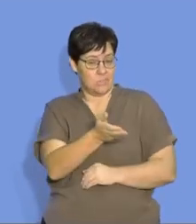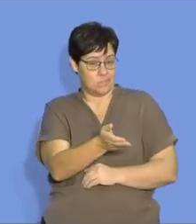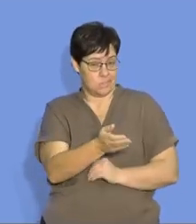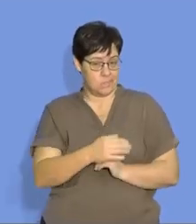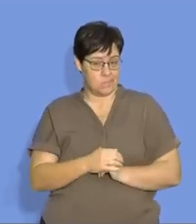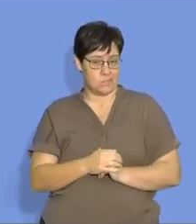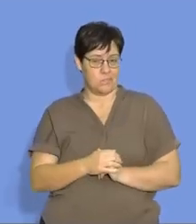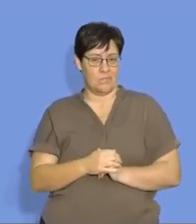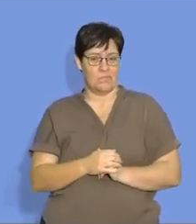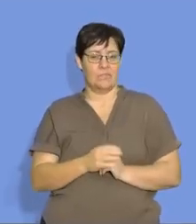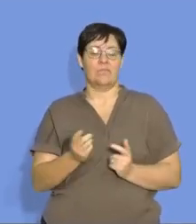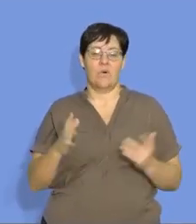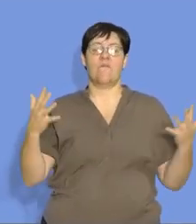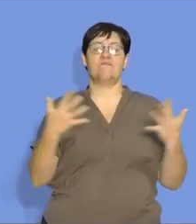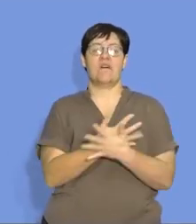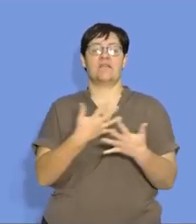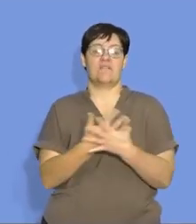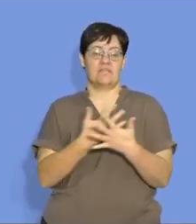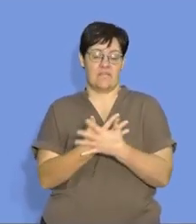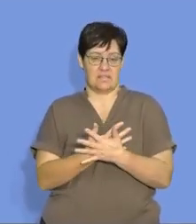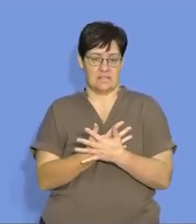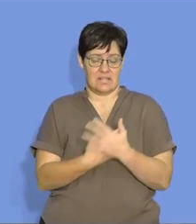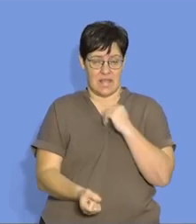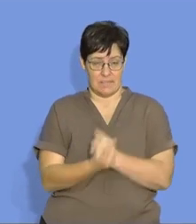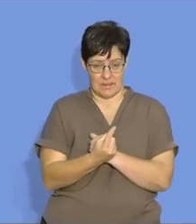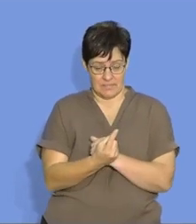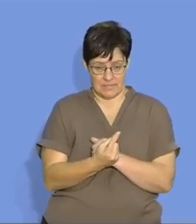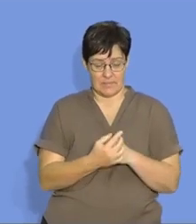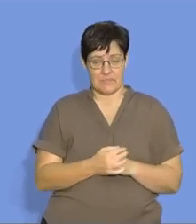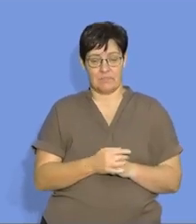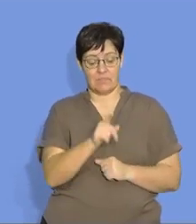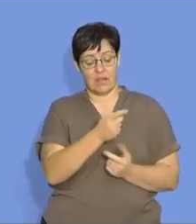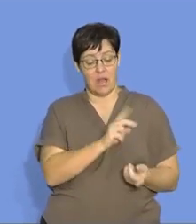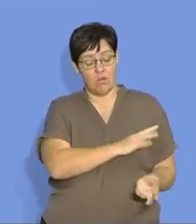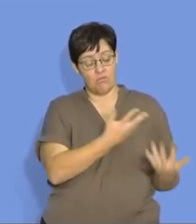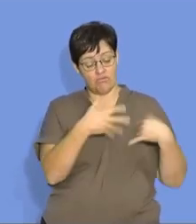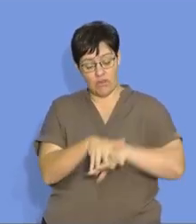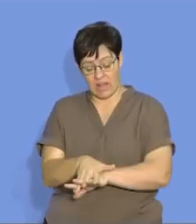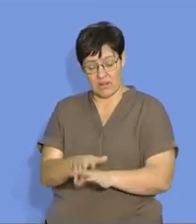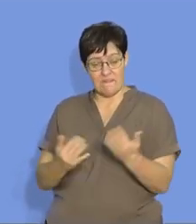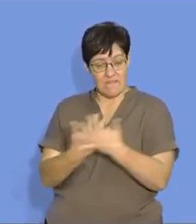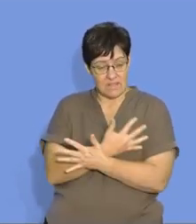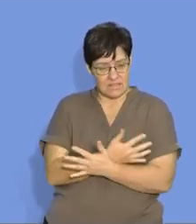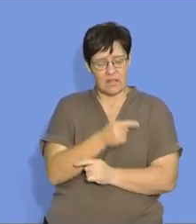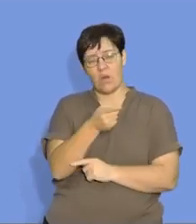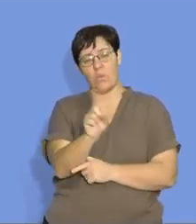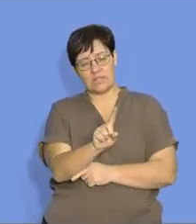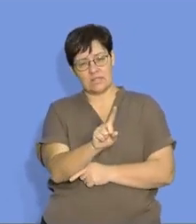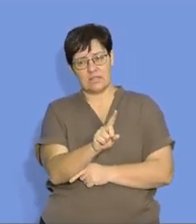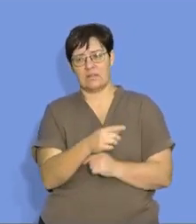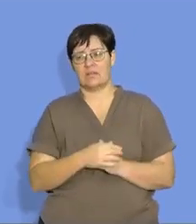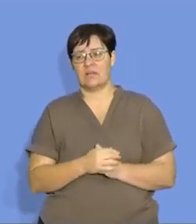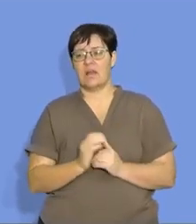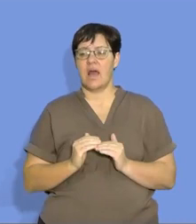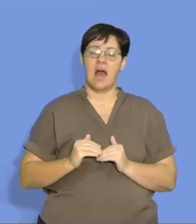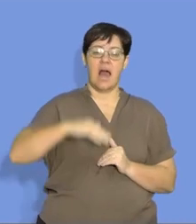energy, it will have a fast reaction. And that fast reaction, we will refer to it